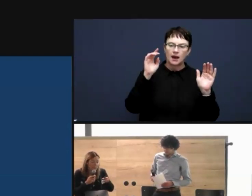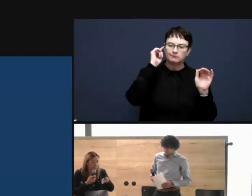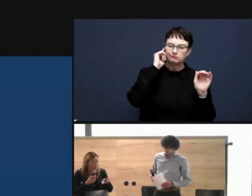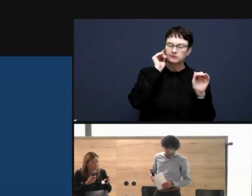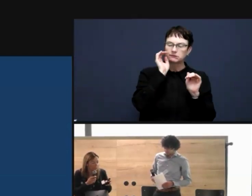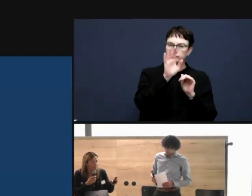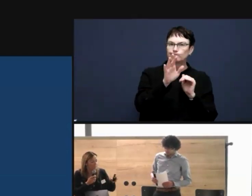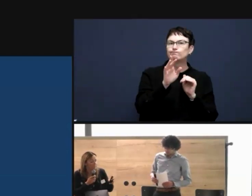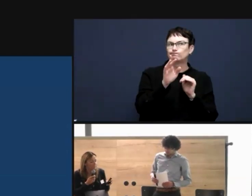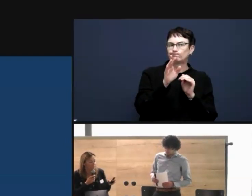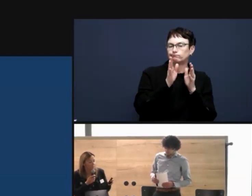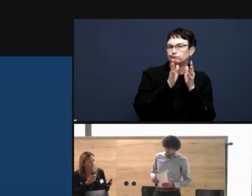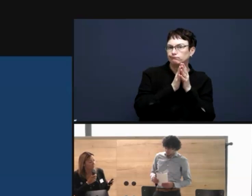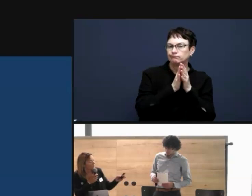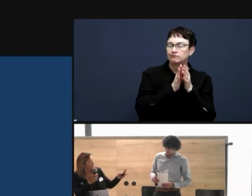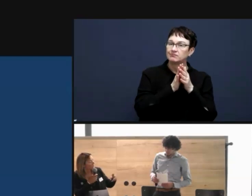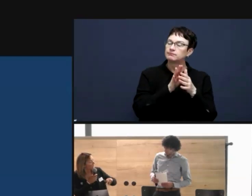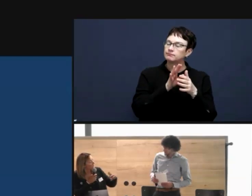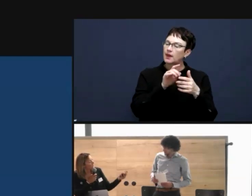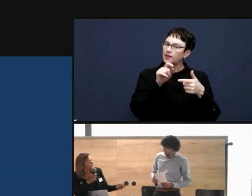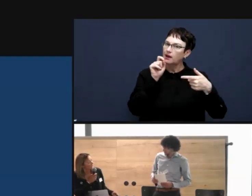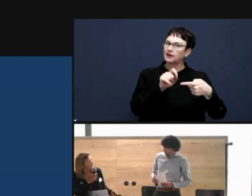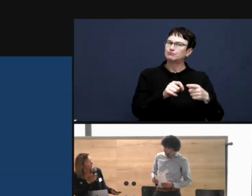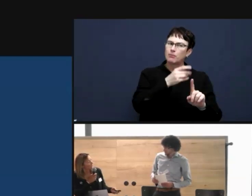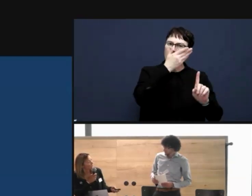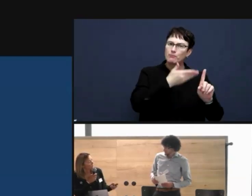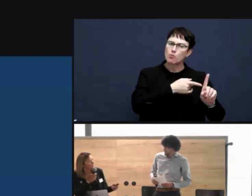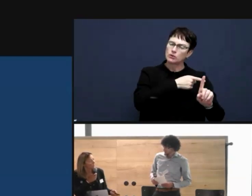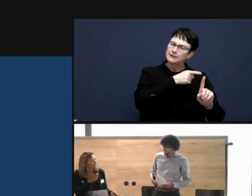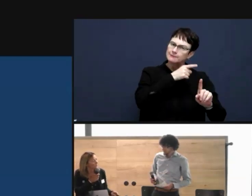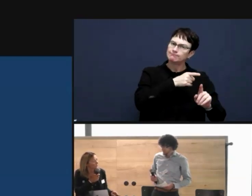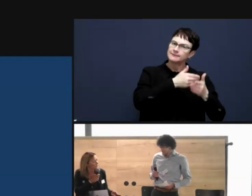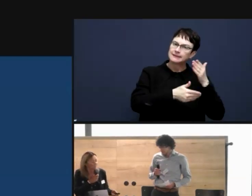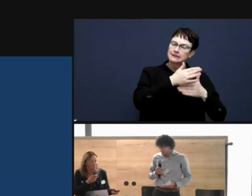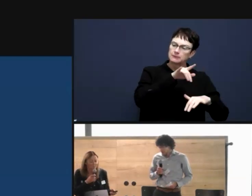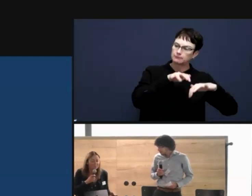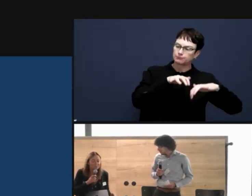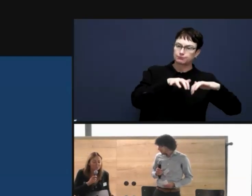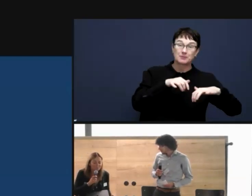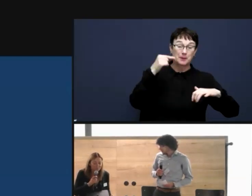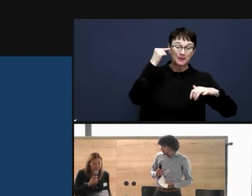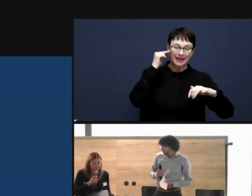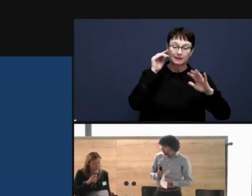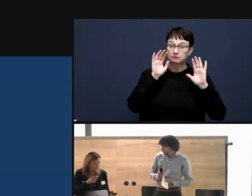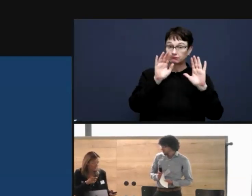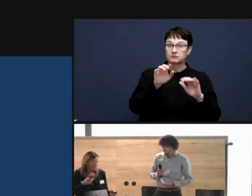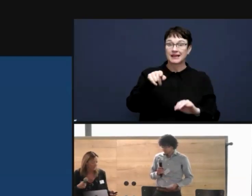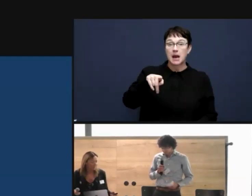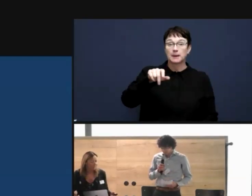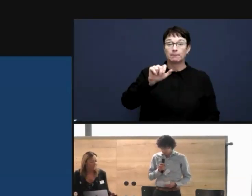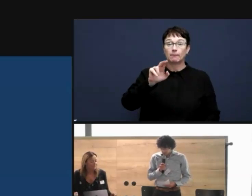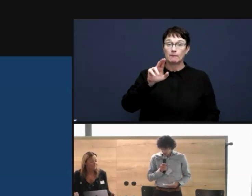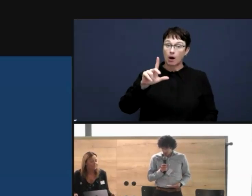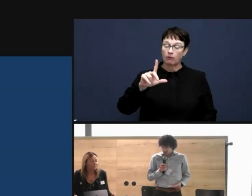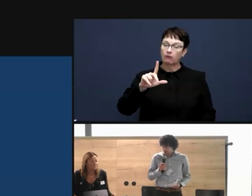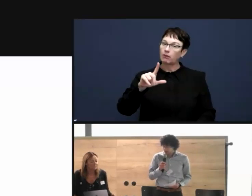points to the user part of this, which leads really nicely into what Paul is going to talk about. So that was very good. Thank you.